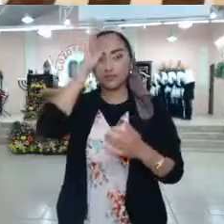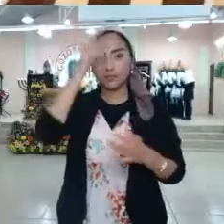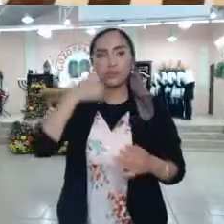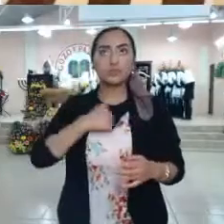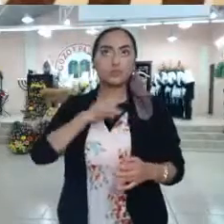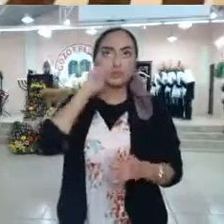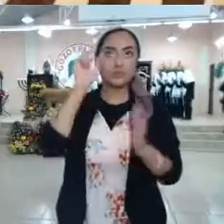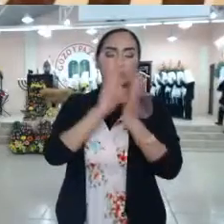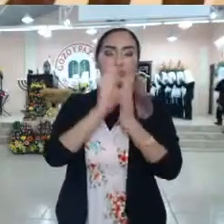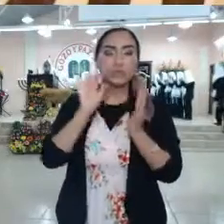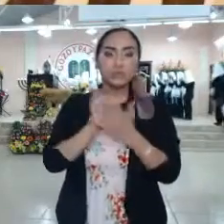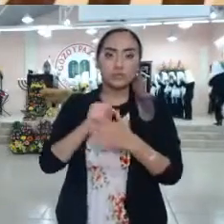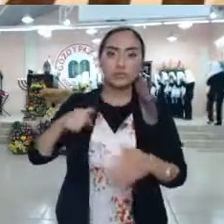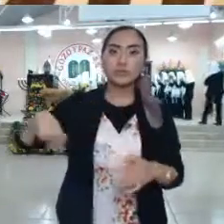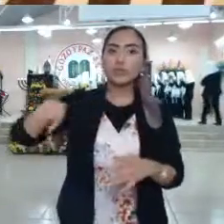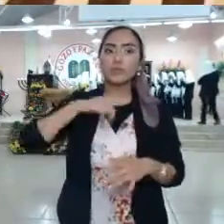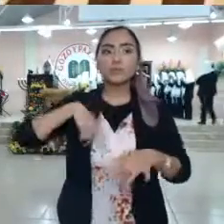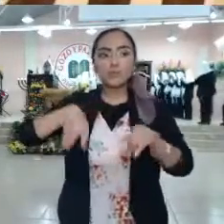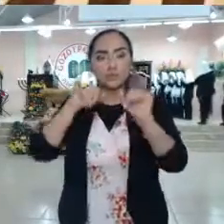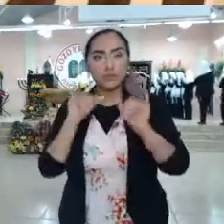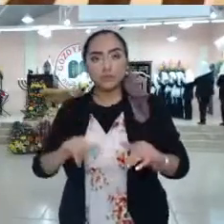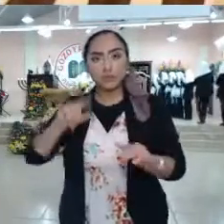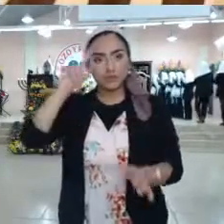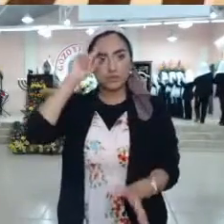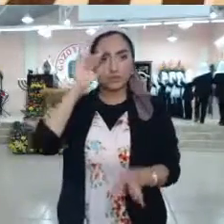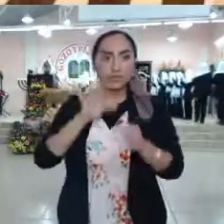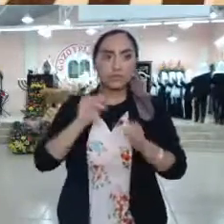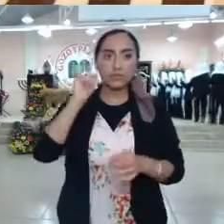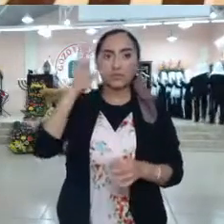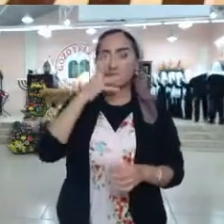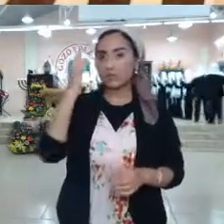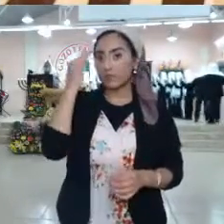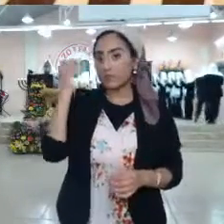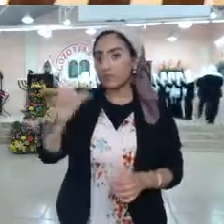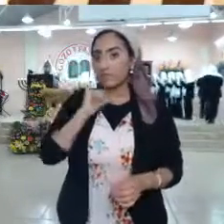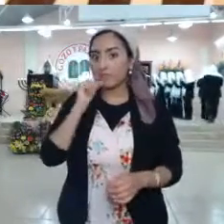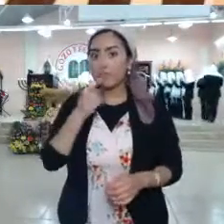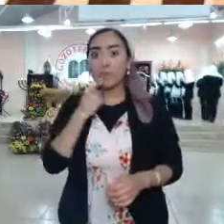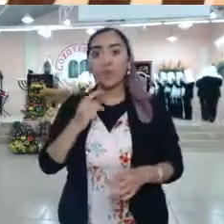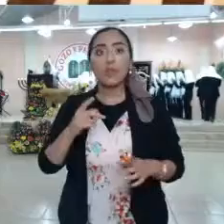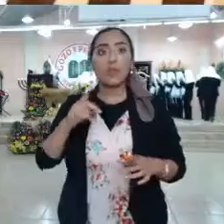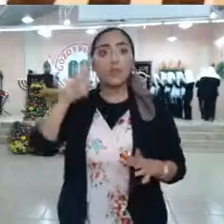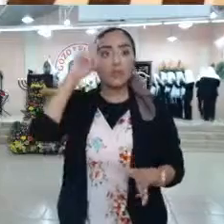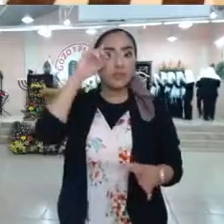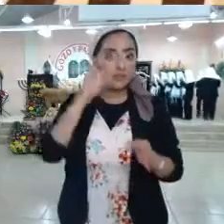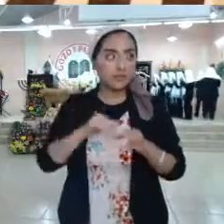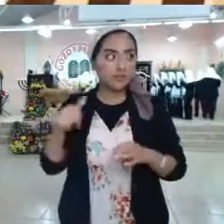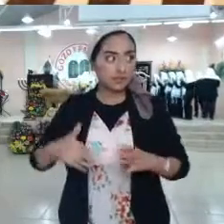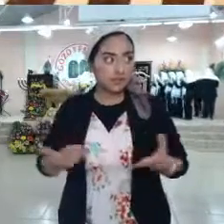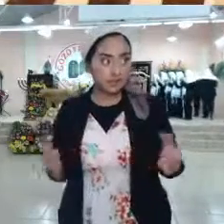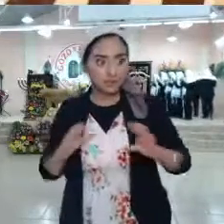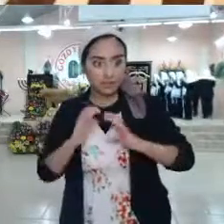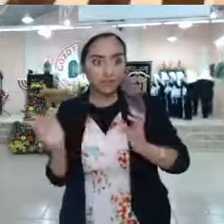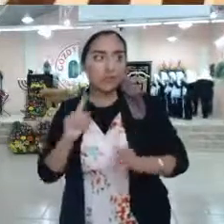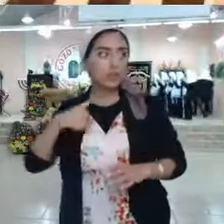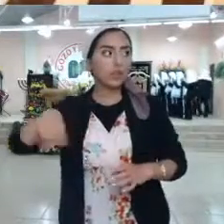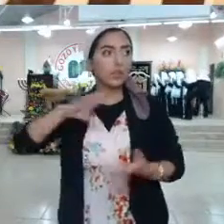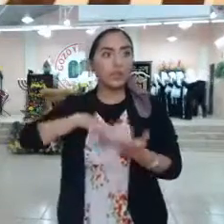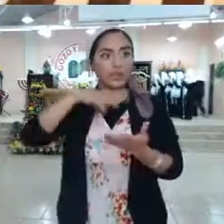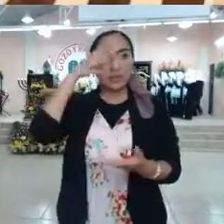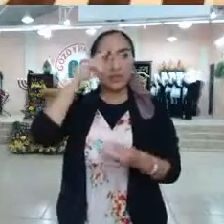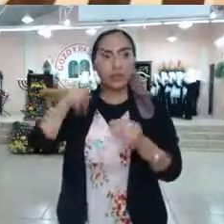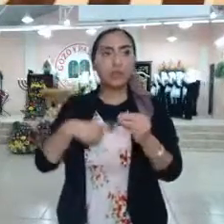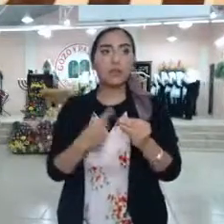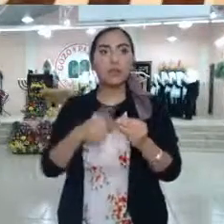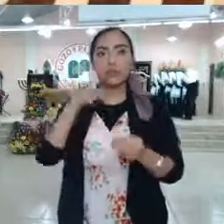yo te pido que ellos And I ask you permanezcan, que sean to, fieles for a them ti, to stay to Abba, be ¿y por qué loyal no to you, and decirlo? why not to say Fieles it? a la congregación donde Loyal han to the aprendido congregation Torah.